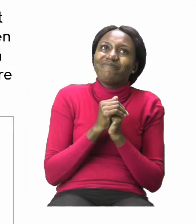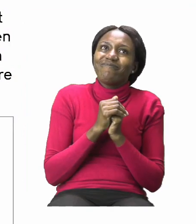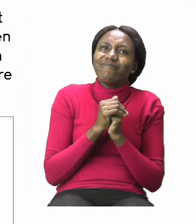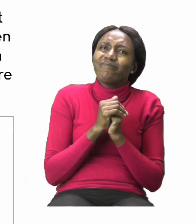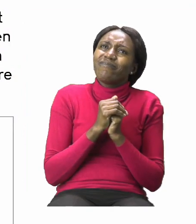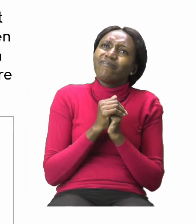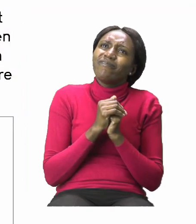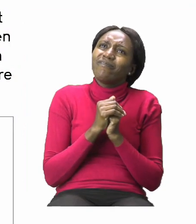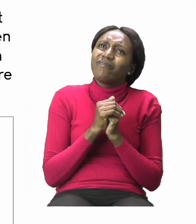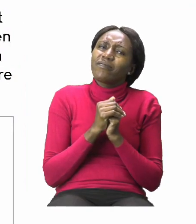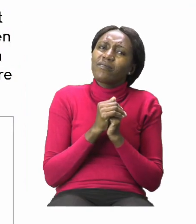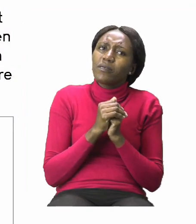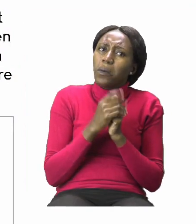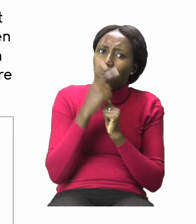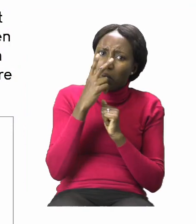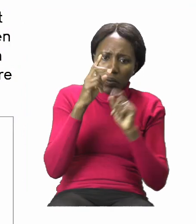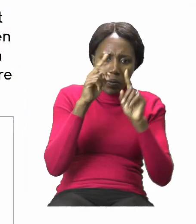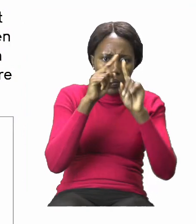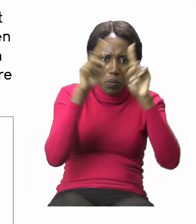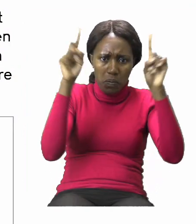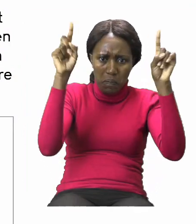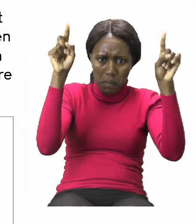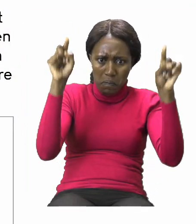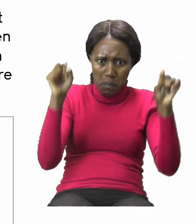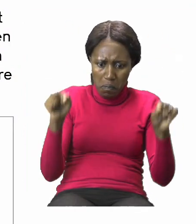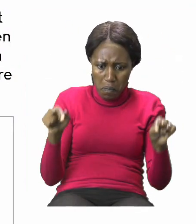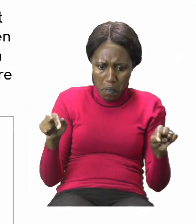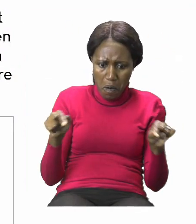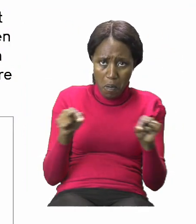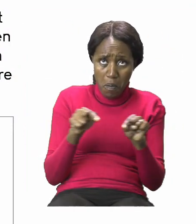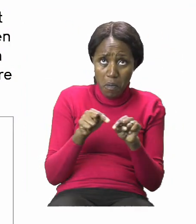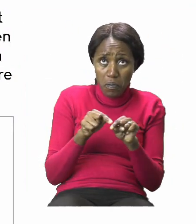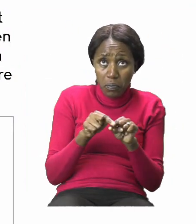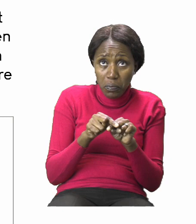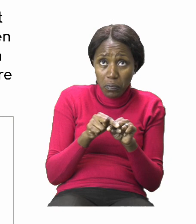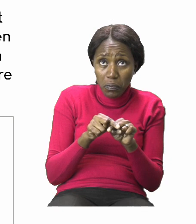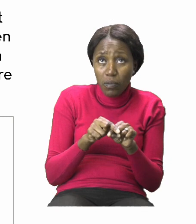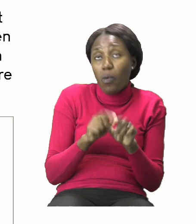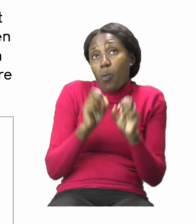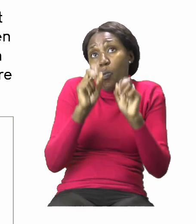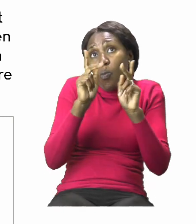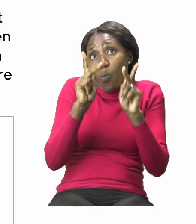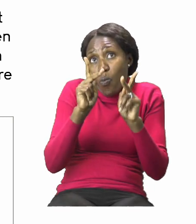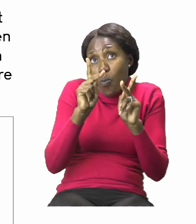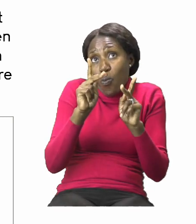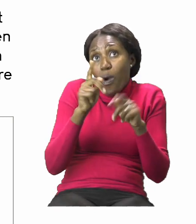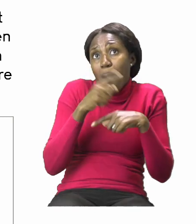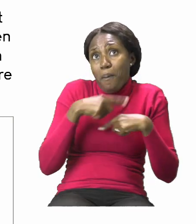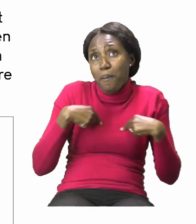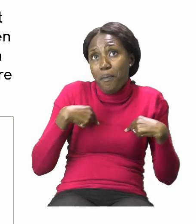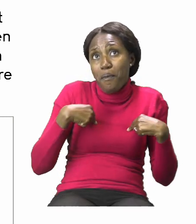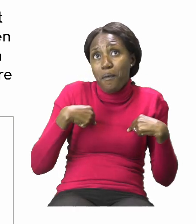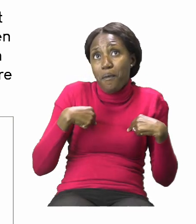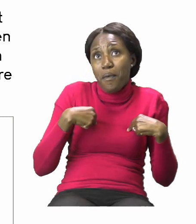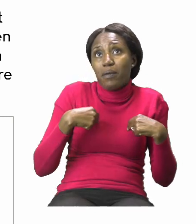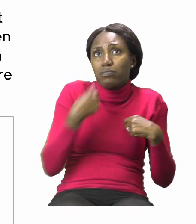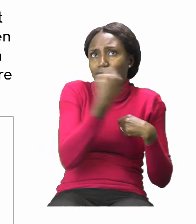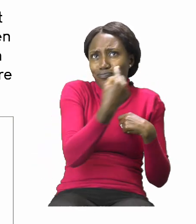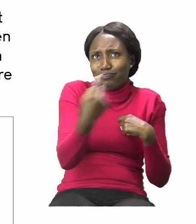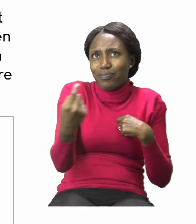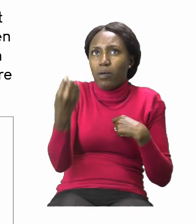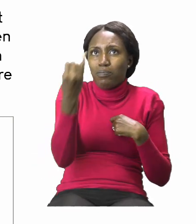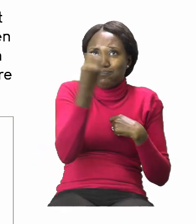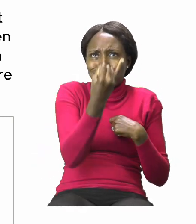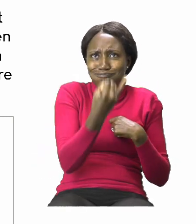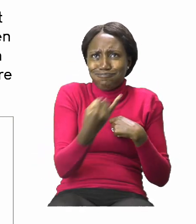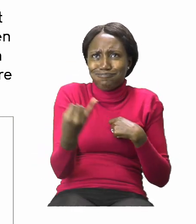12, we are going to be doing a bit of drawing. Now, it's our job to draw cleaning materials